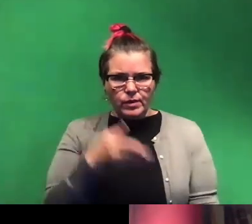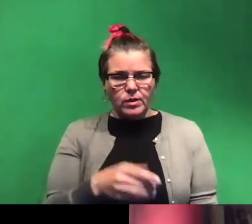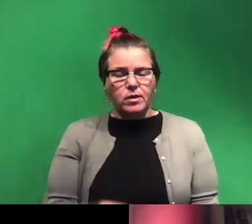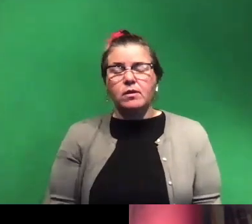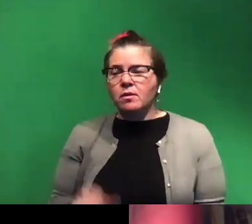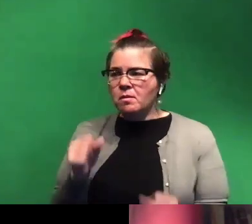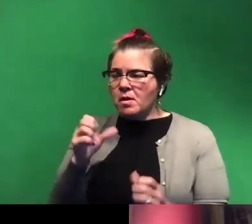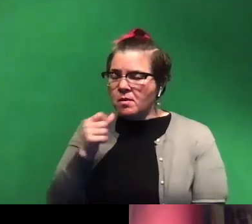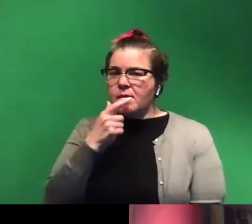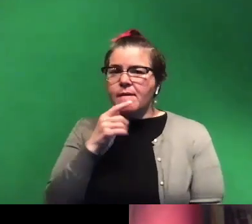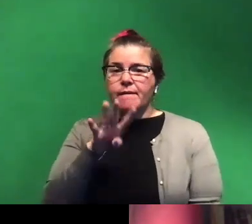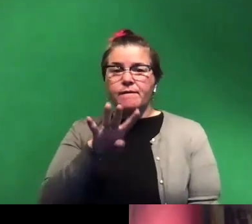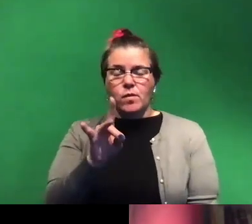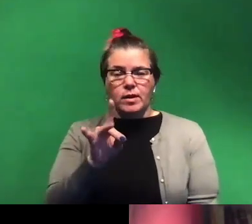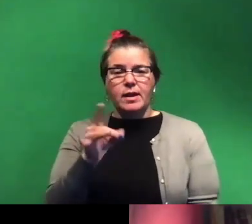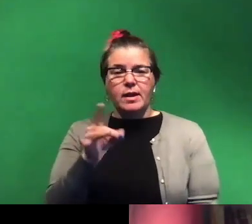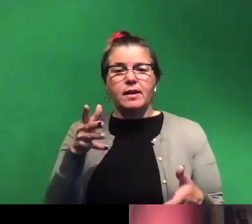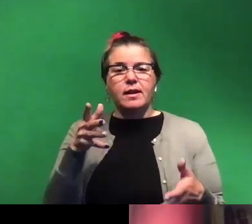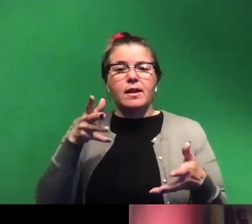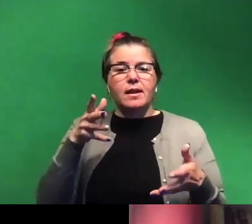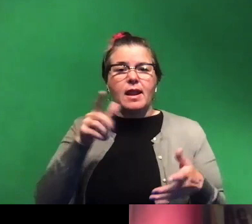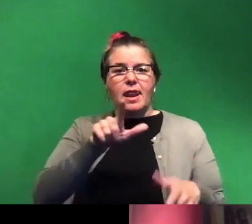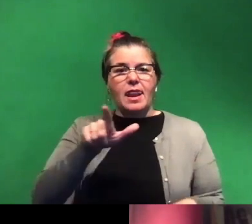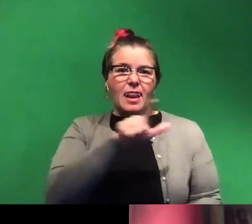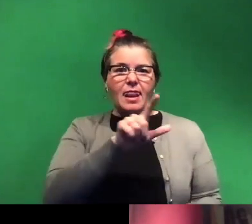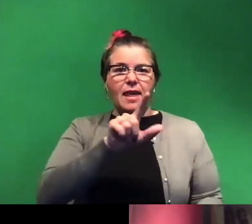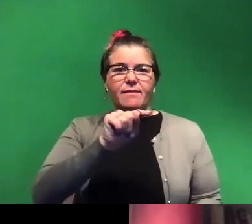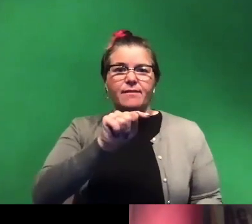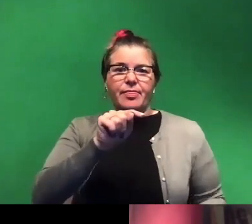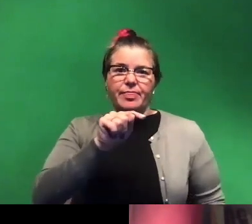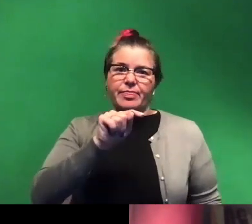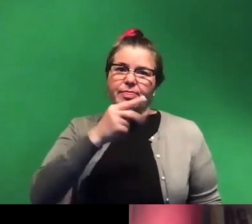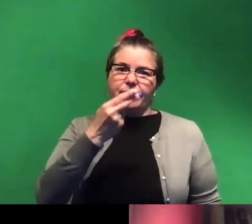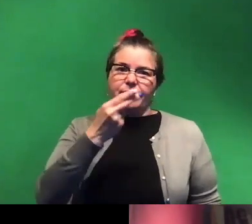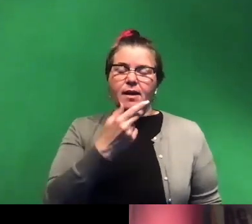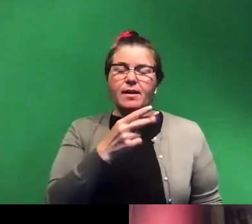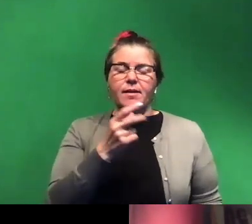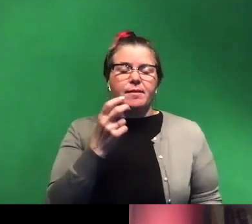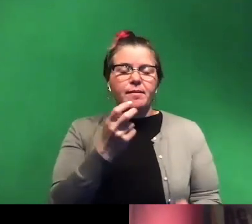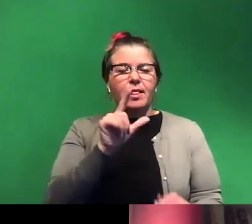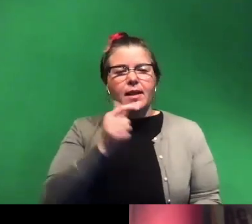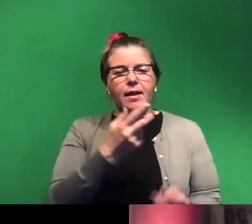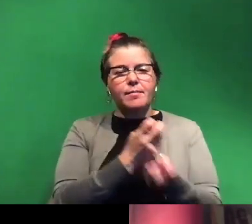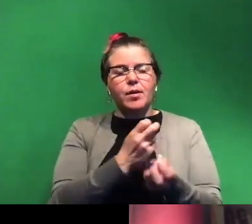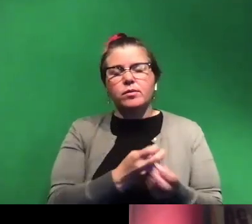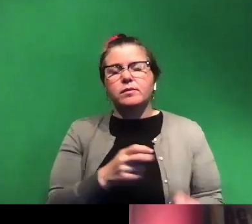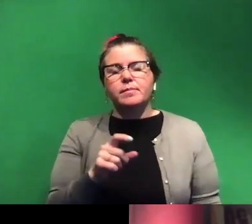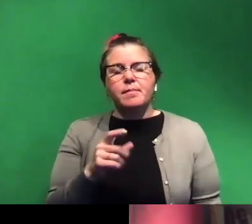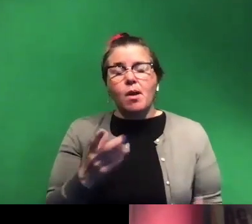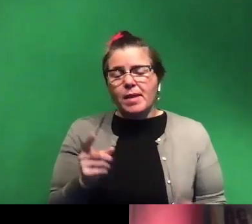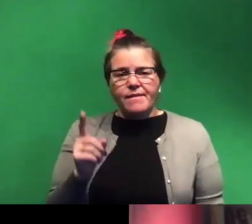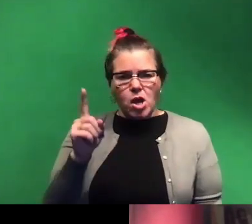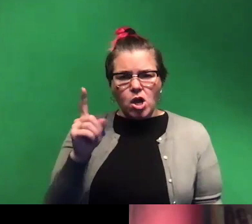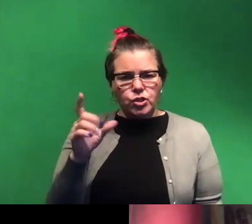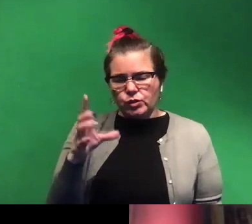found 48 left thigh bones, so you can only have one left thigh bone, but probably like numbers in the hundreds, probably hundreds of Allosaurus buried